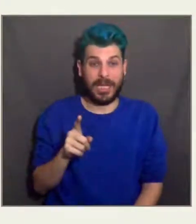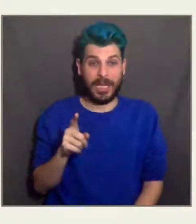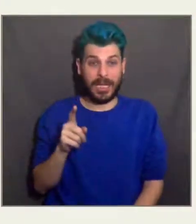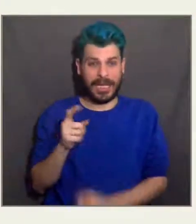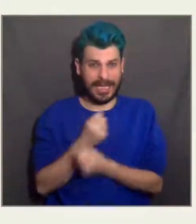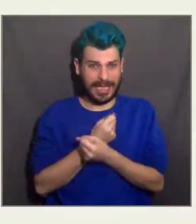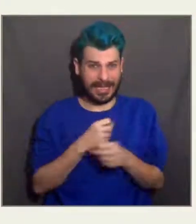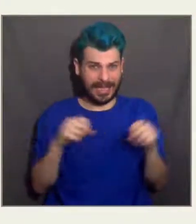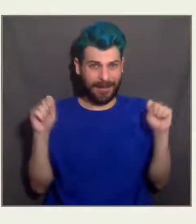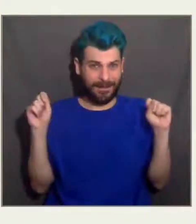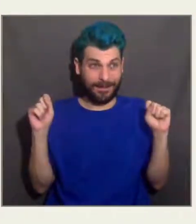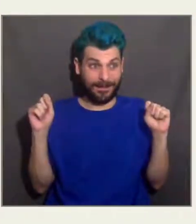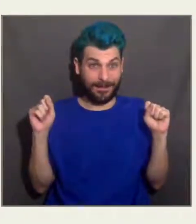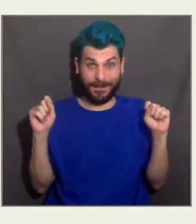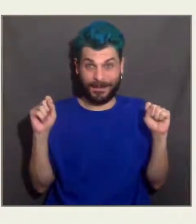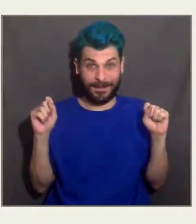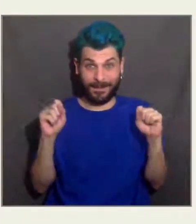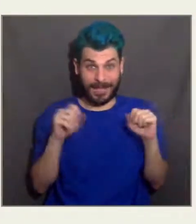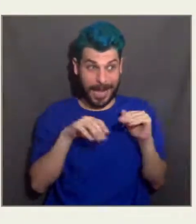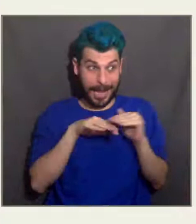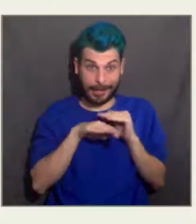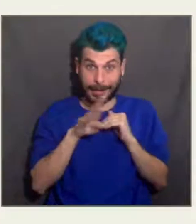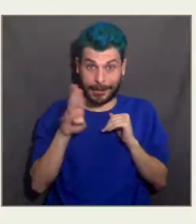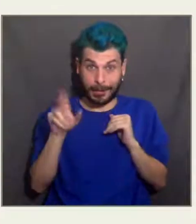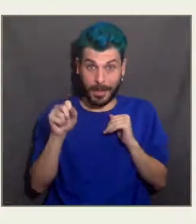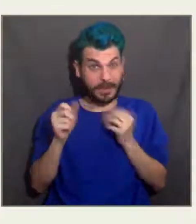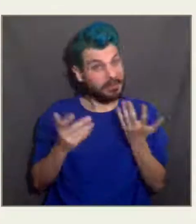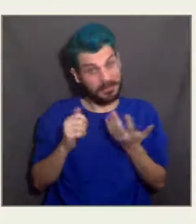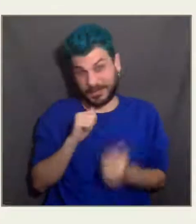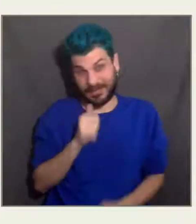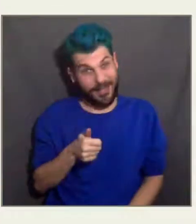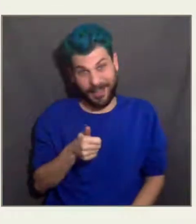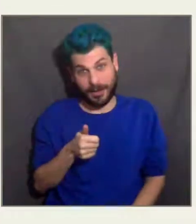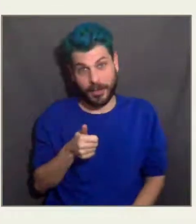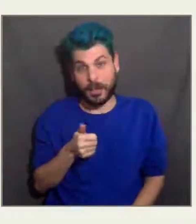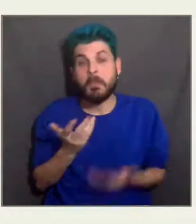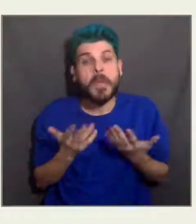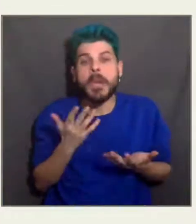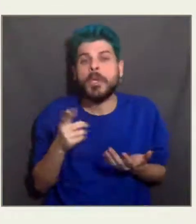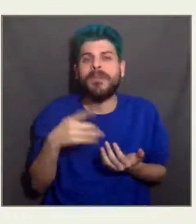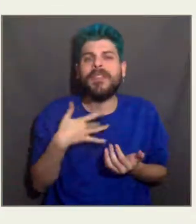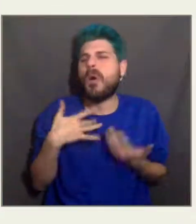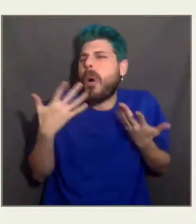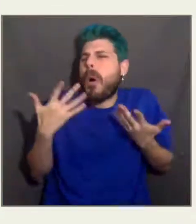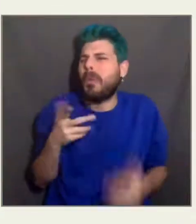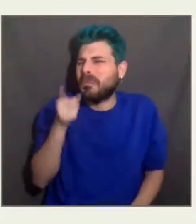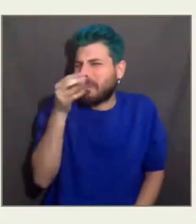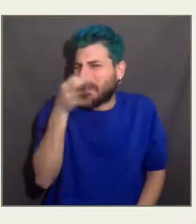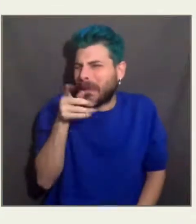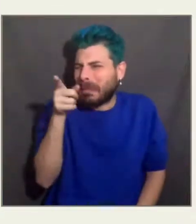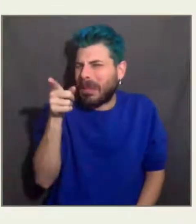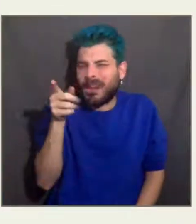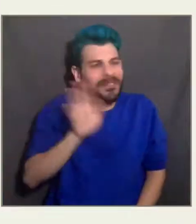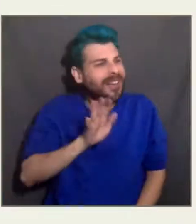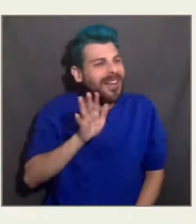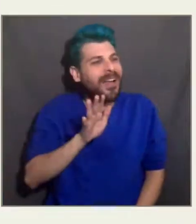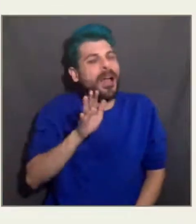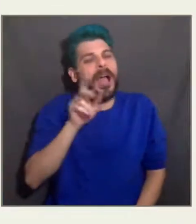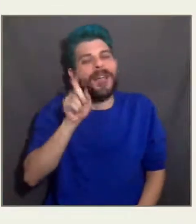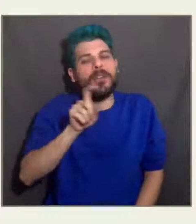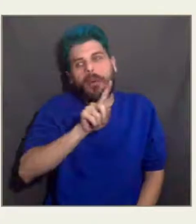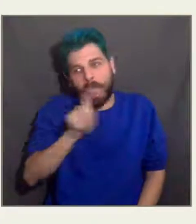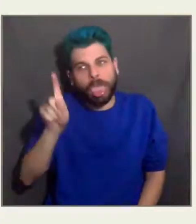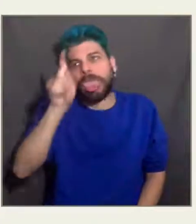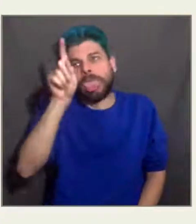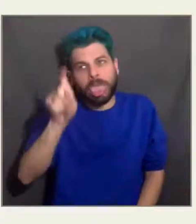bus line, to get to my job, even though it's within a half-mile walking distance? Is that safe? If I